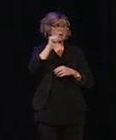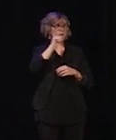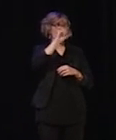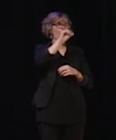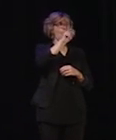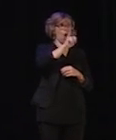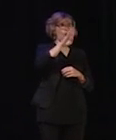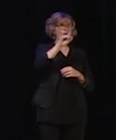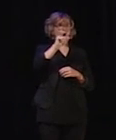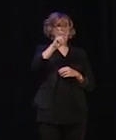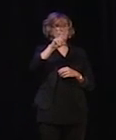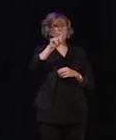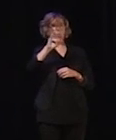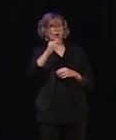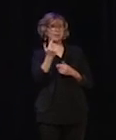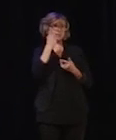But